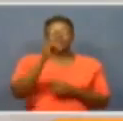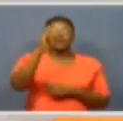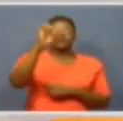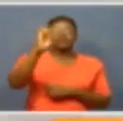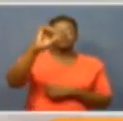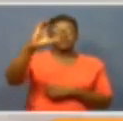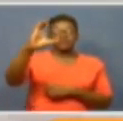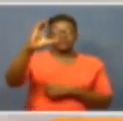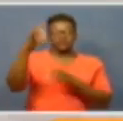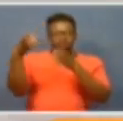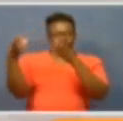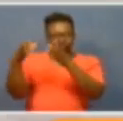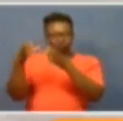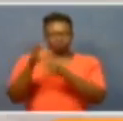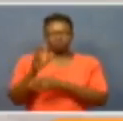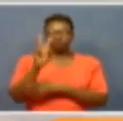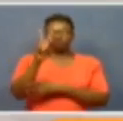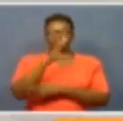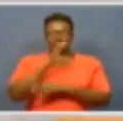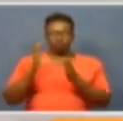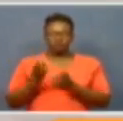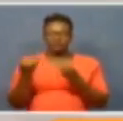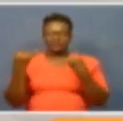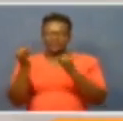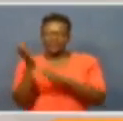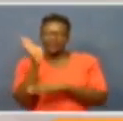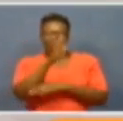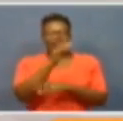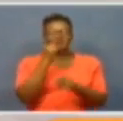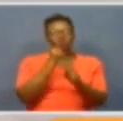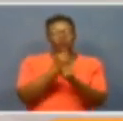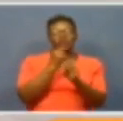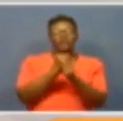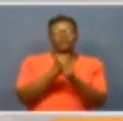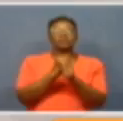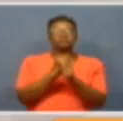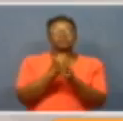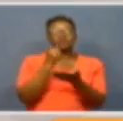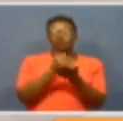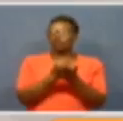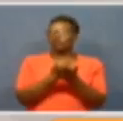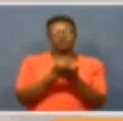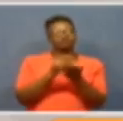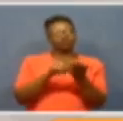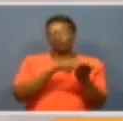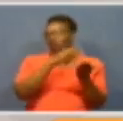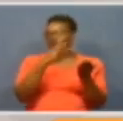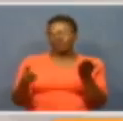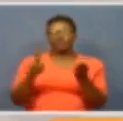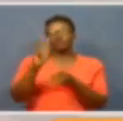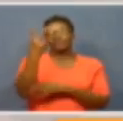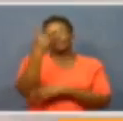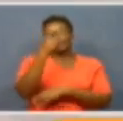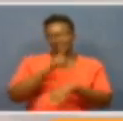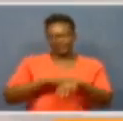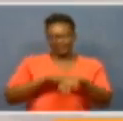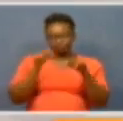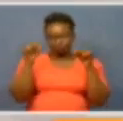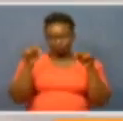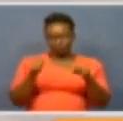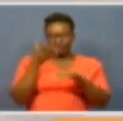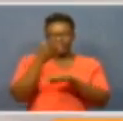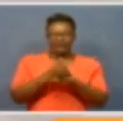Attempts by two commissioners to resume work at the electoral body's headquarters were thwarted for the second time today after